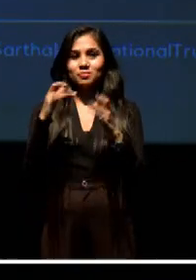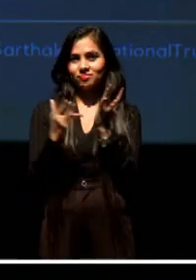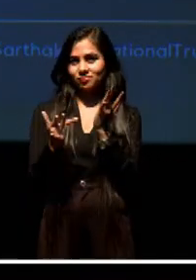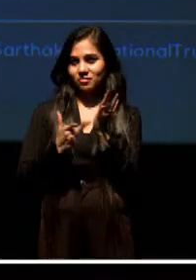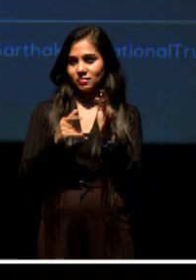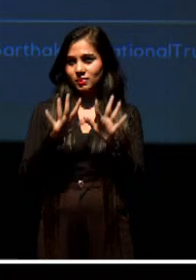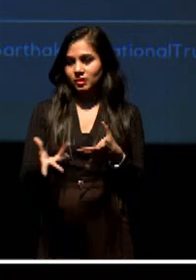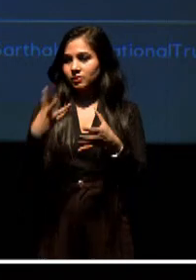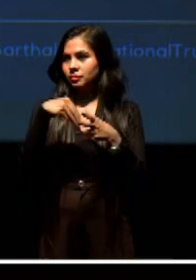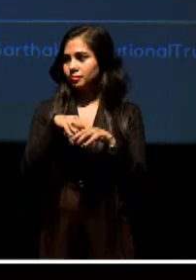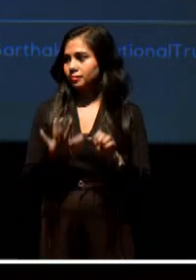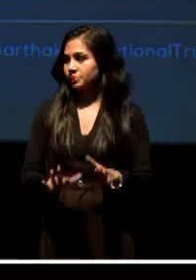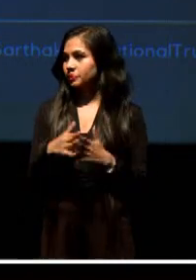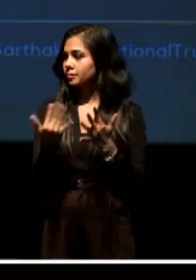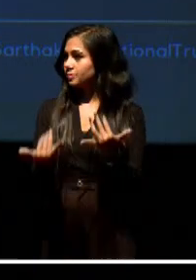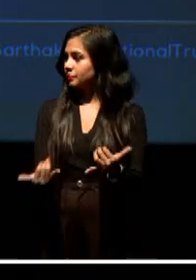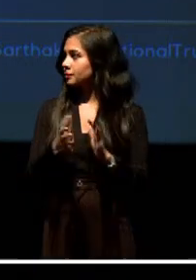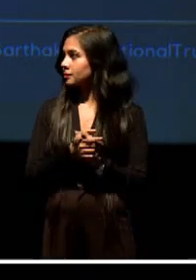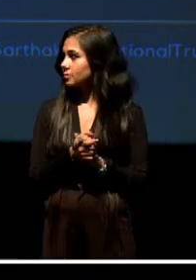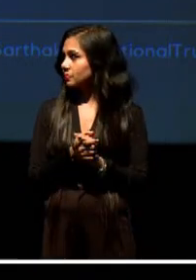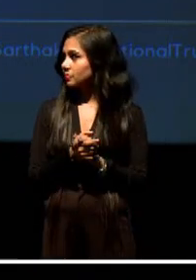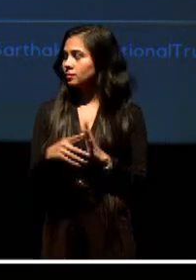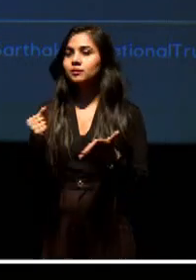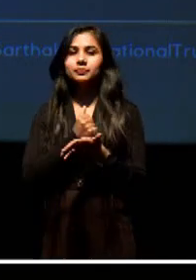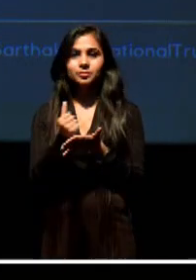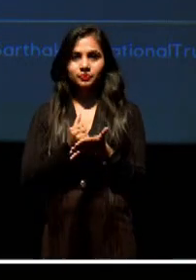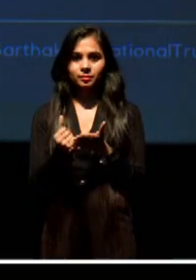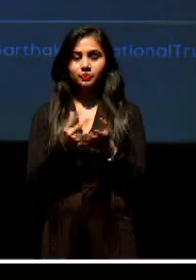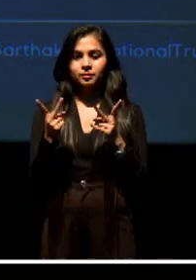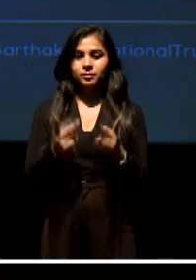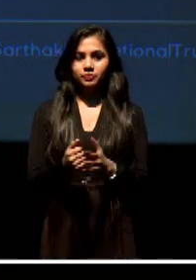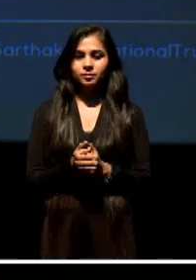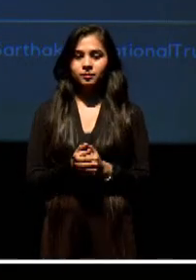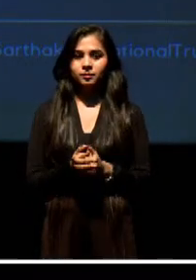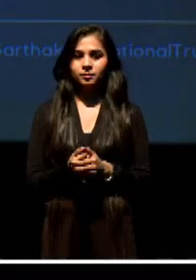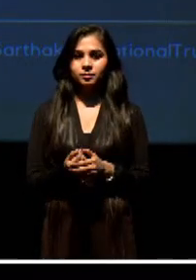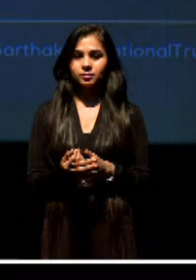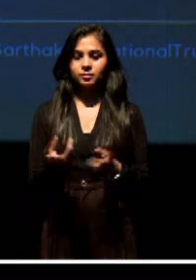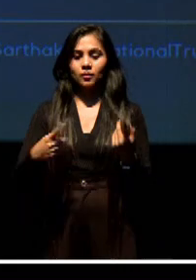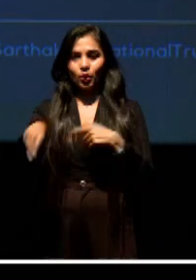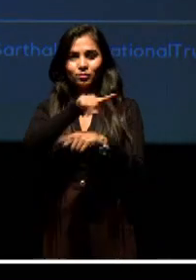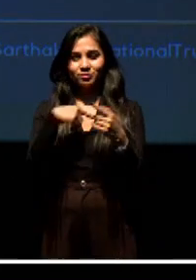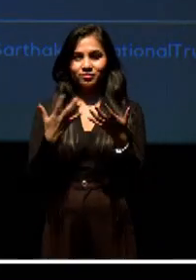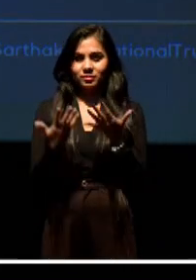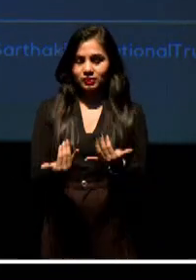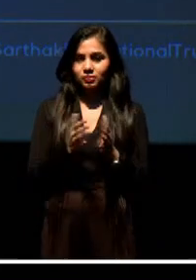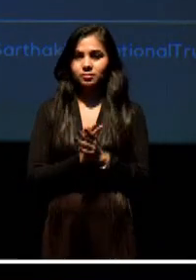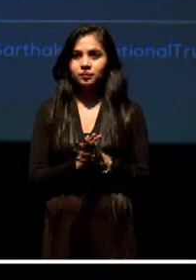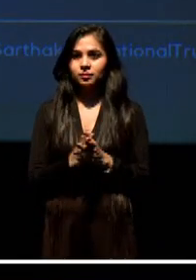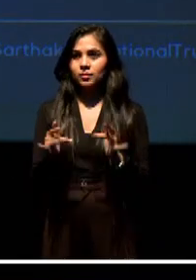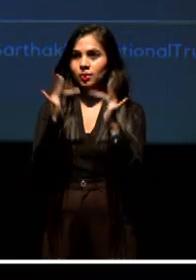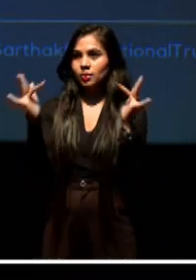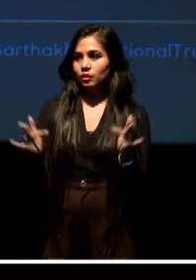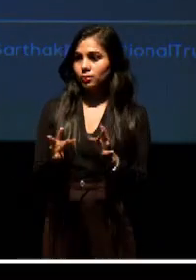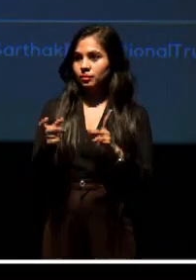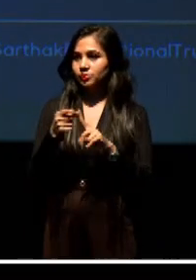be part of it. So now let me try to take roll call. Let me see who all are here, and because there are online